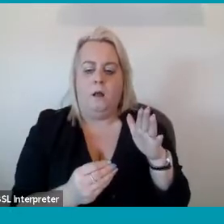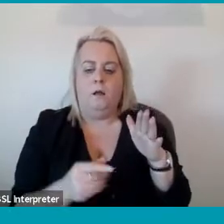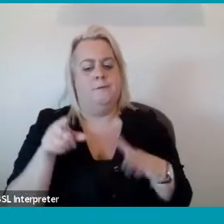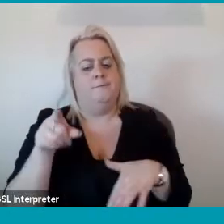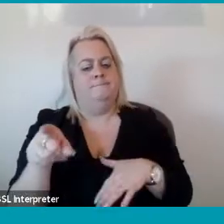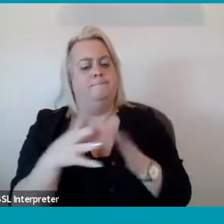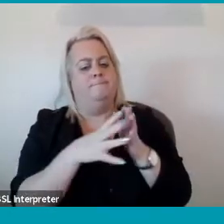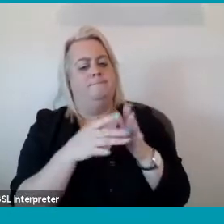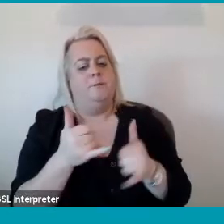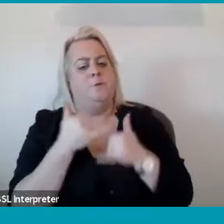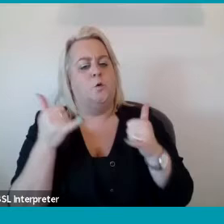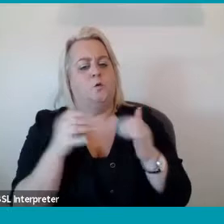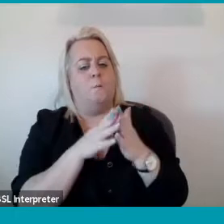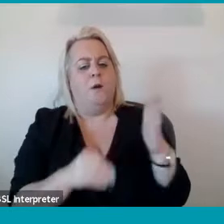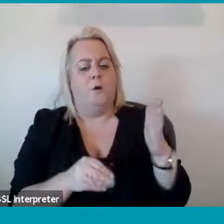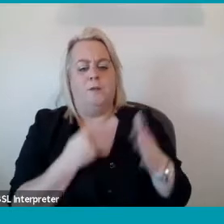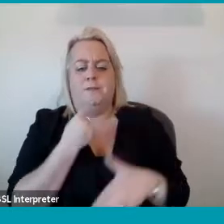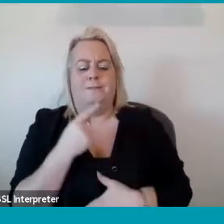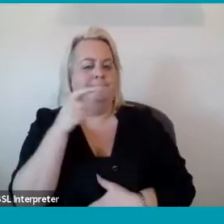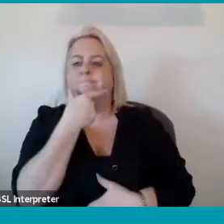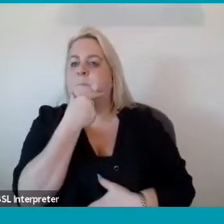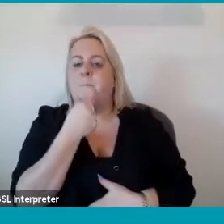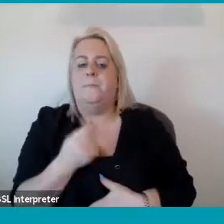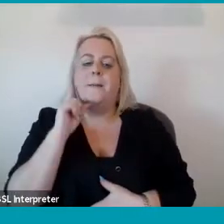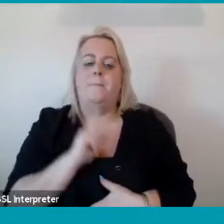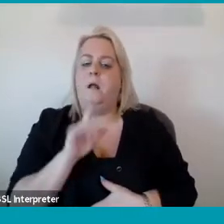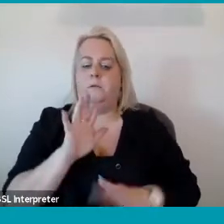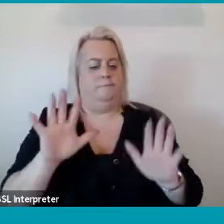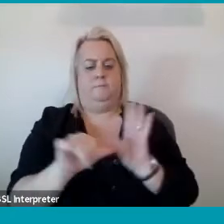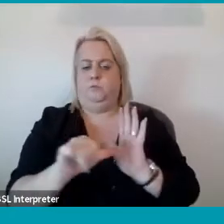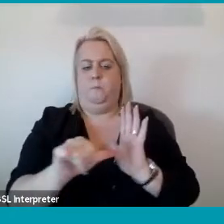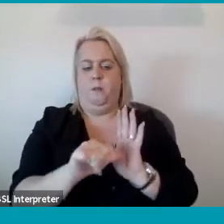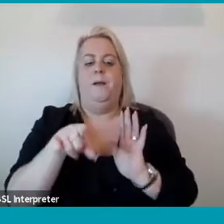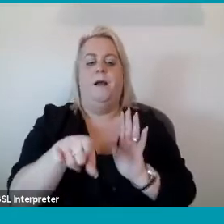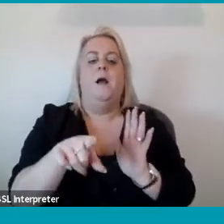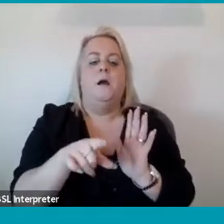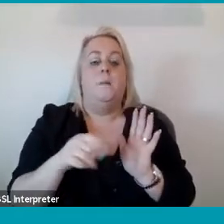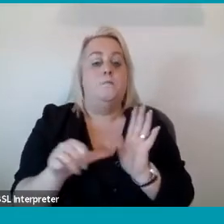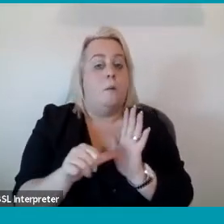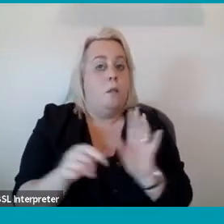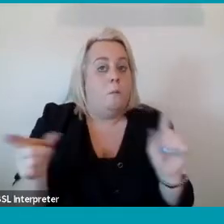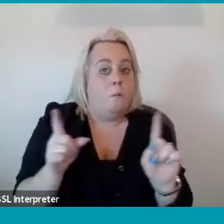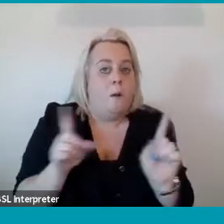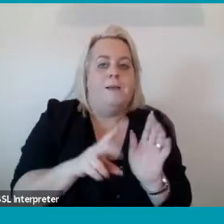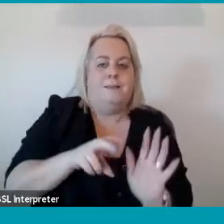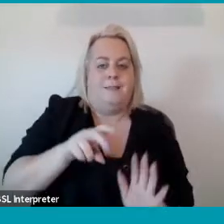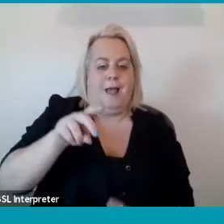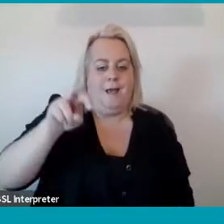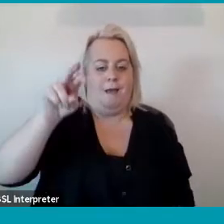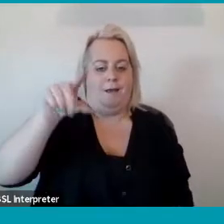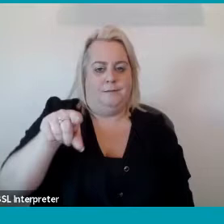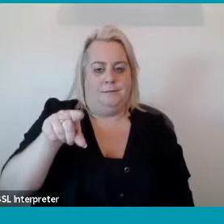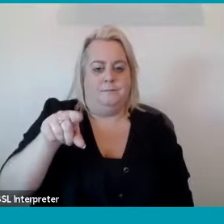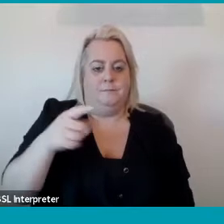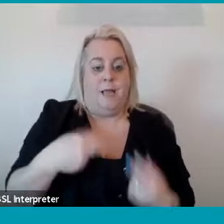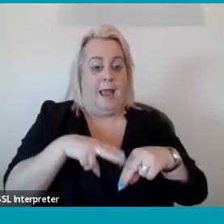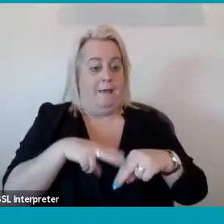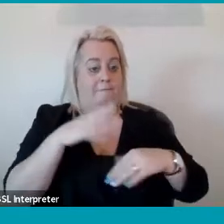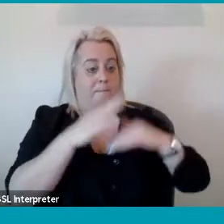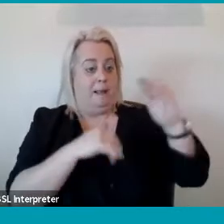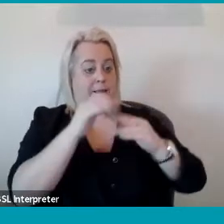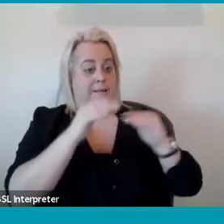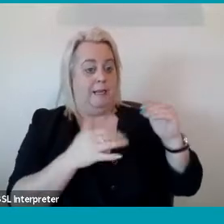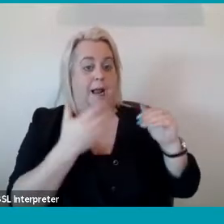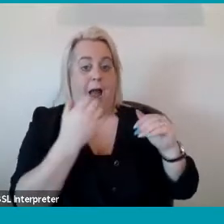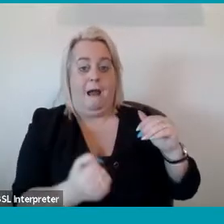actually, this bloke isn't the problem. The problem is the stairs. If this building had lifts or ramps, or people